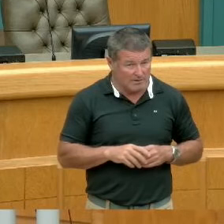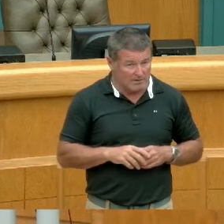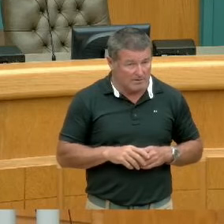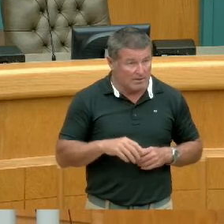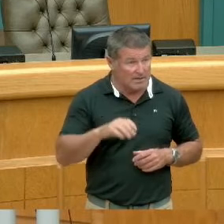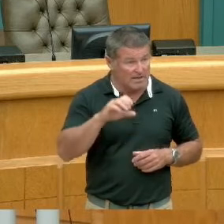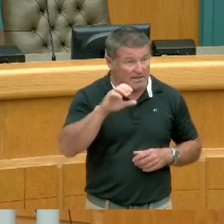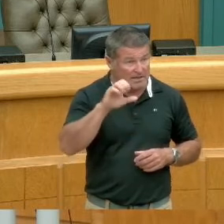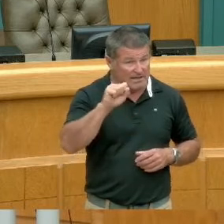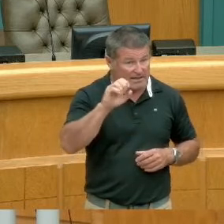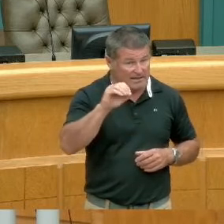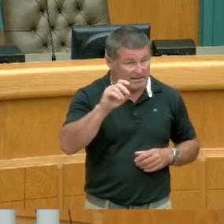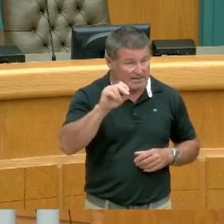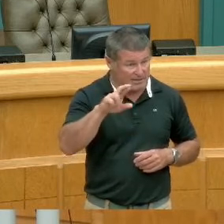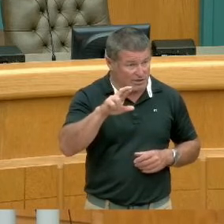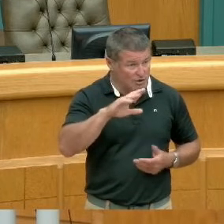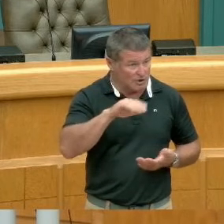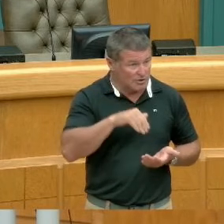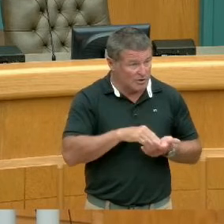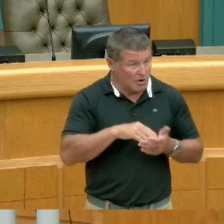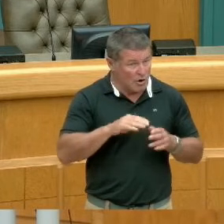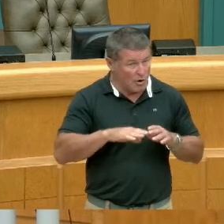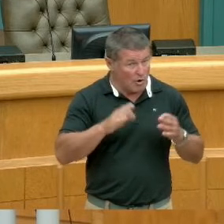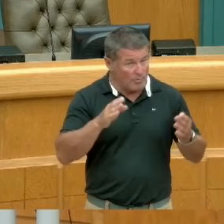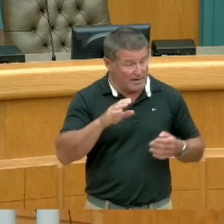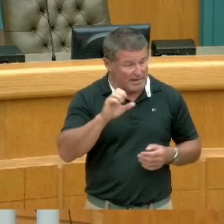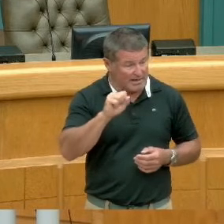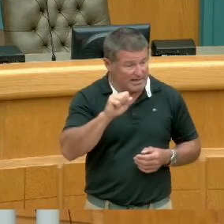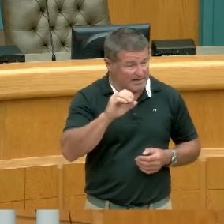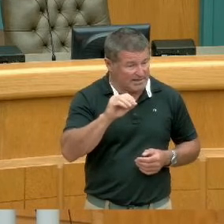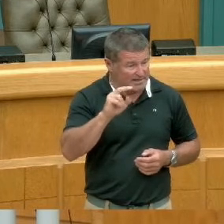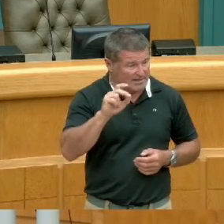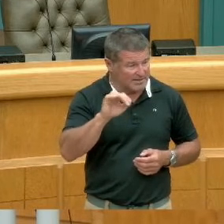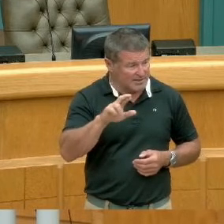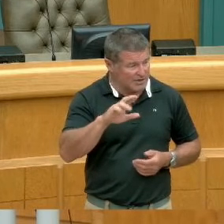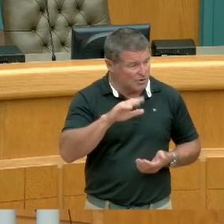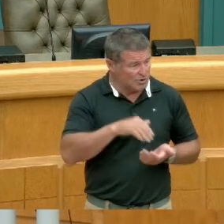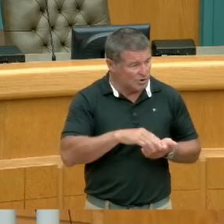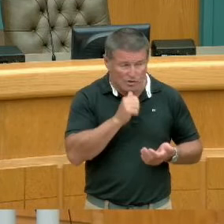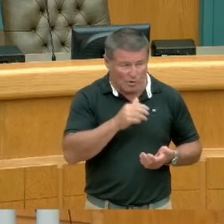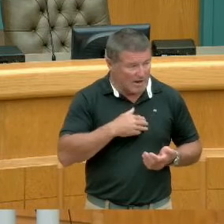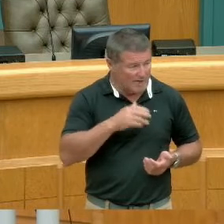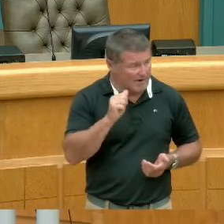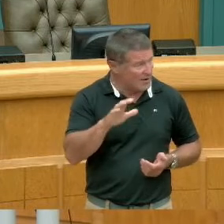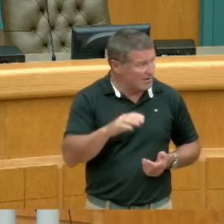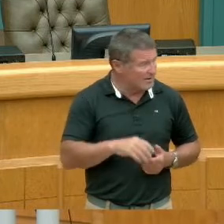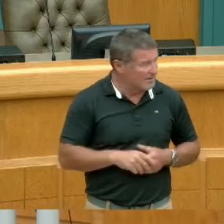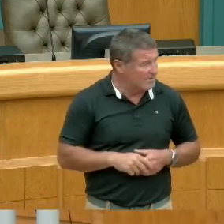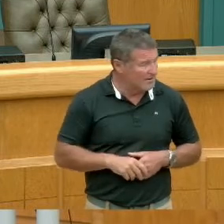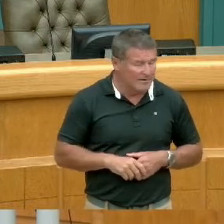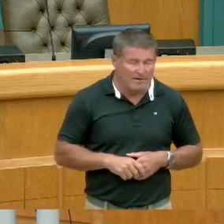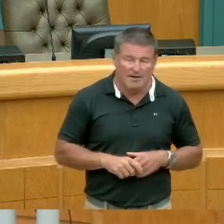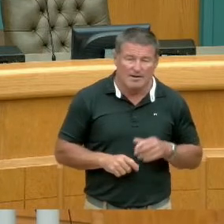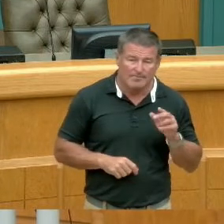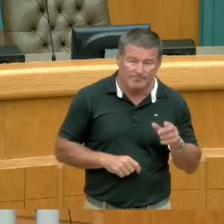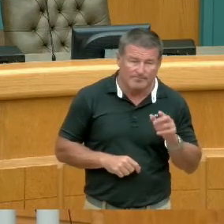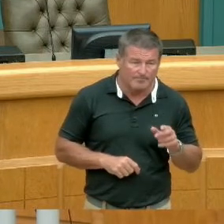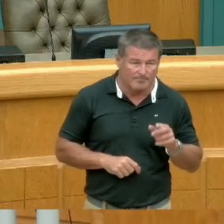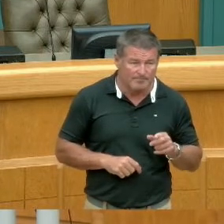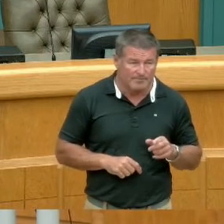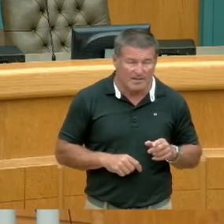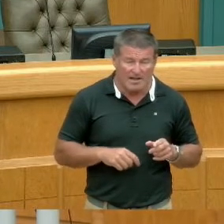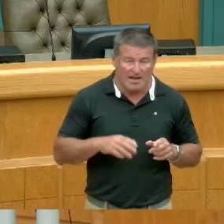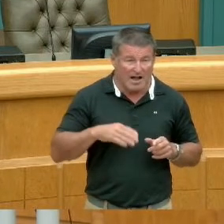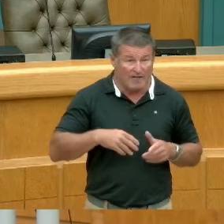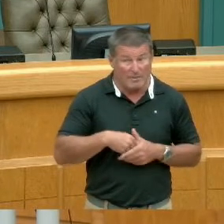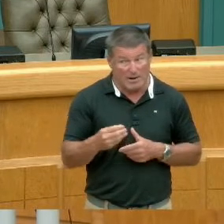senior centers, are you guys looking at opening up senior centers for the elderly who don't have air conditioners at their homes? Yeah, so I haven't been outside